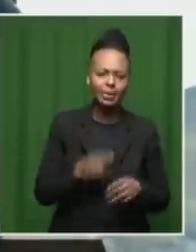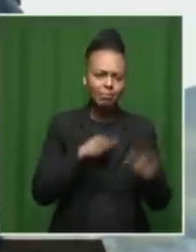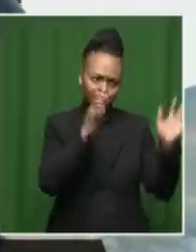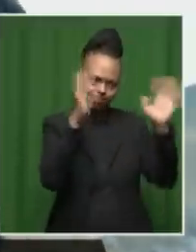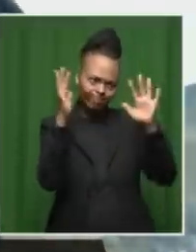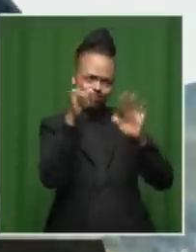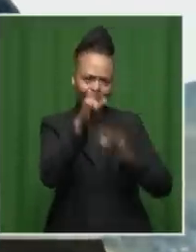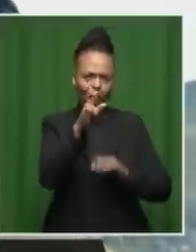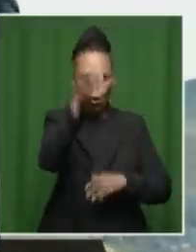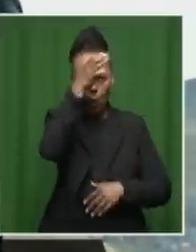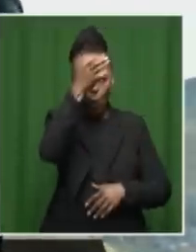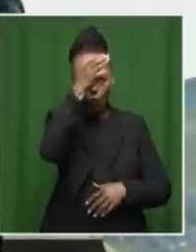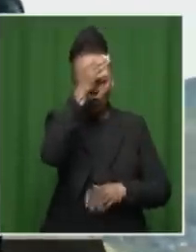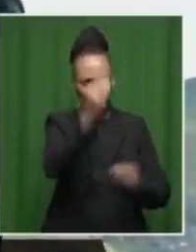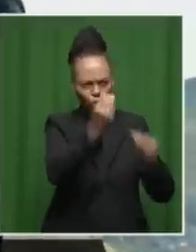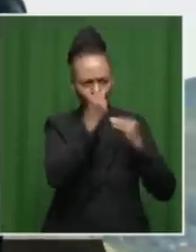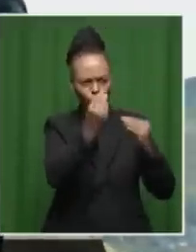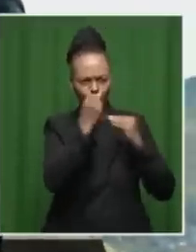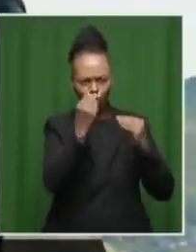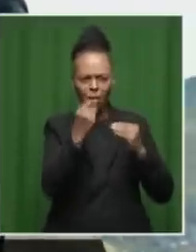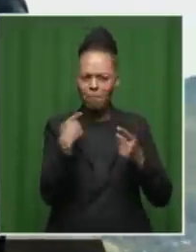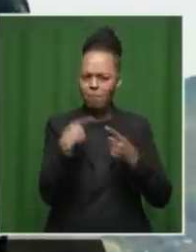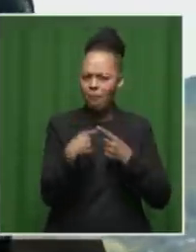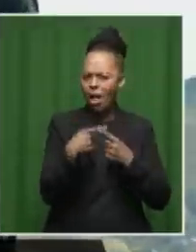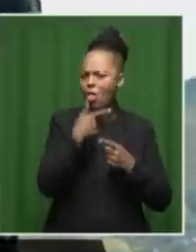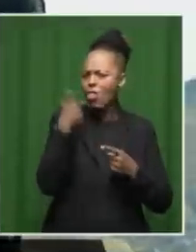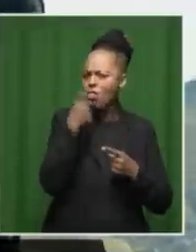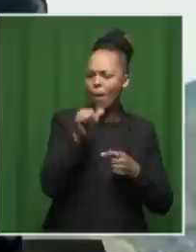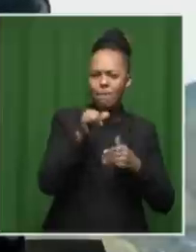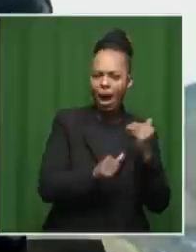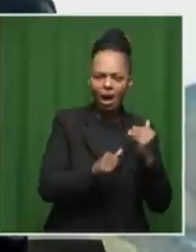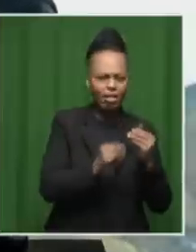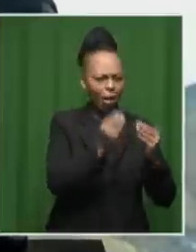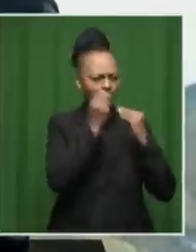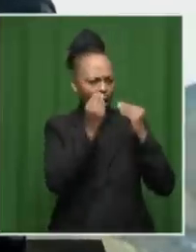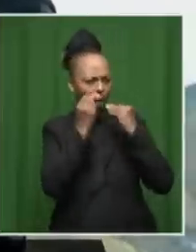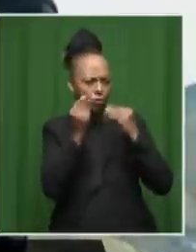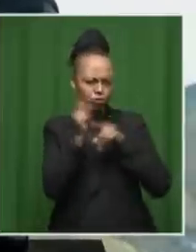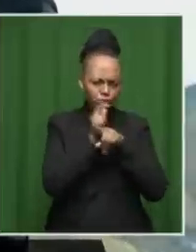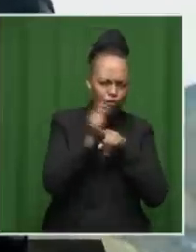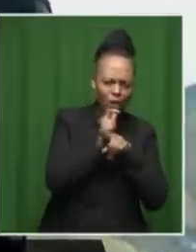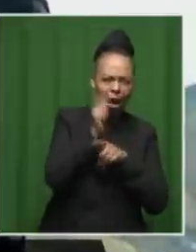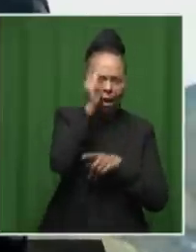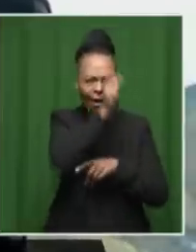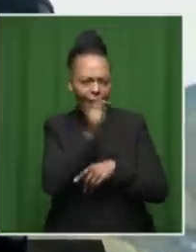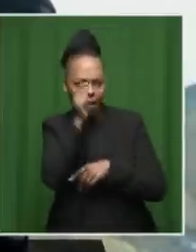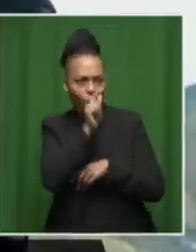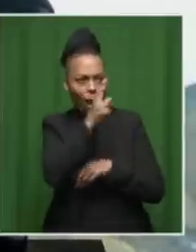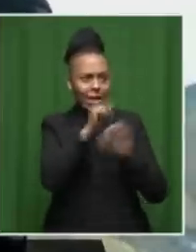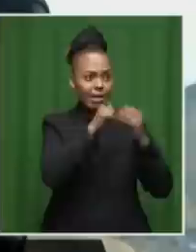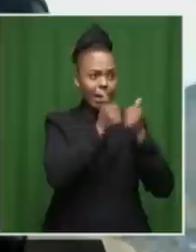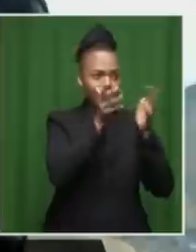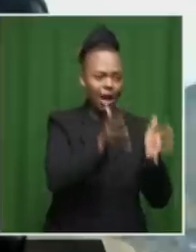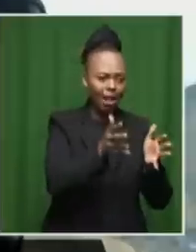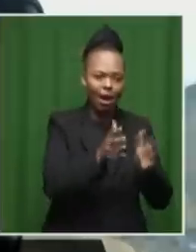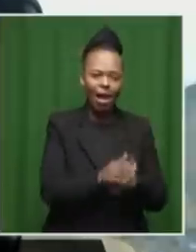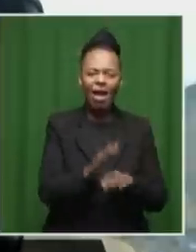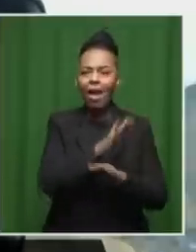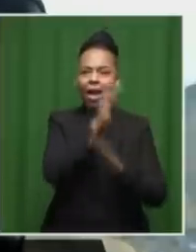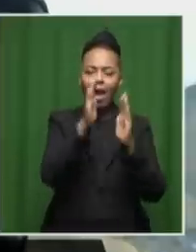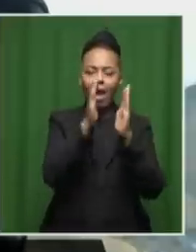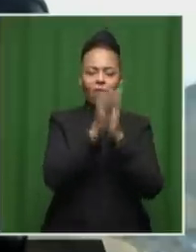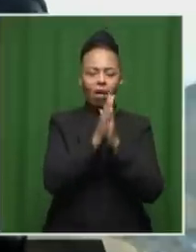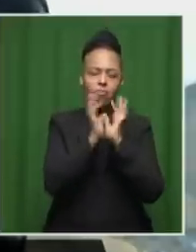within a couple of months of preparations. And I think what we put out, if we shouldn't look at one game only and look at the whole tournament, I think it was